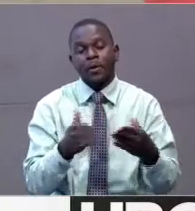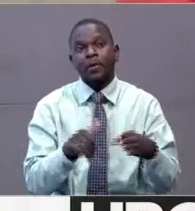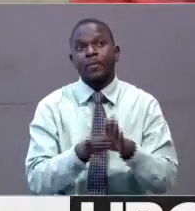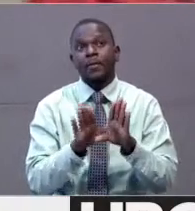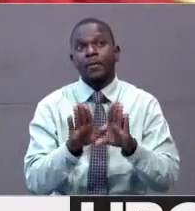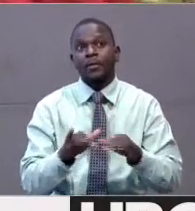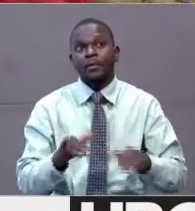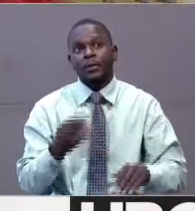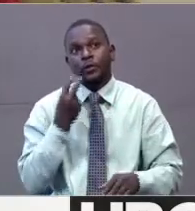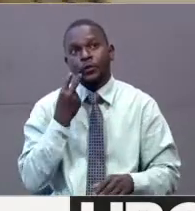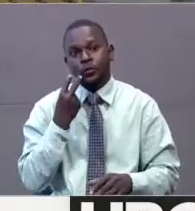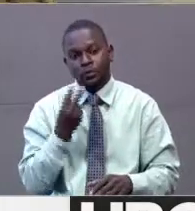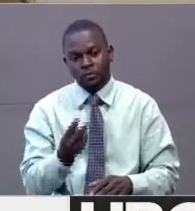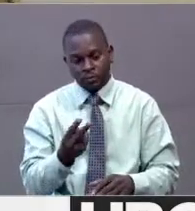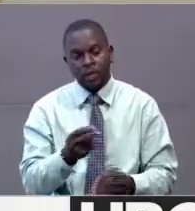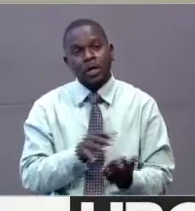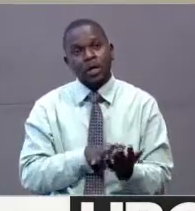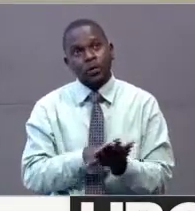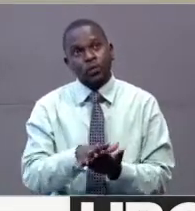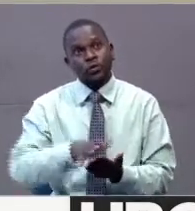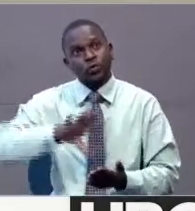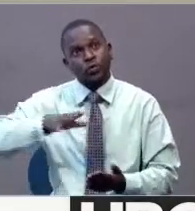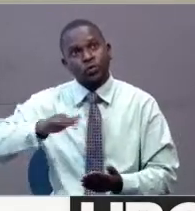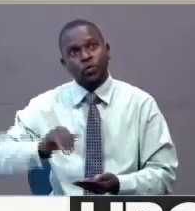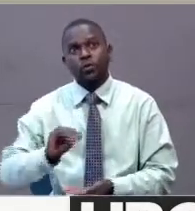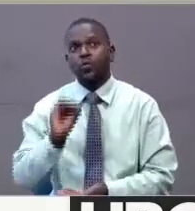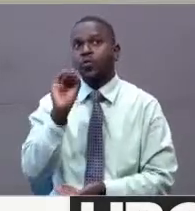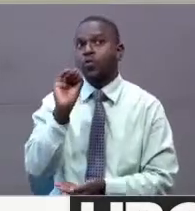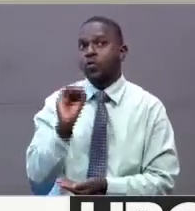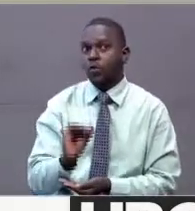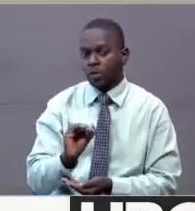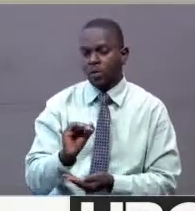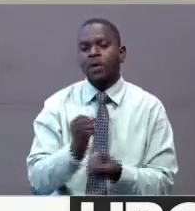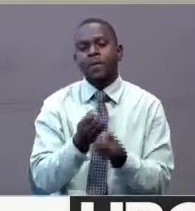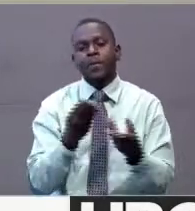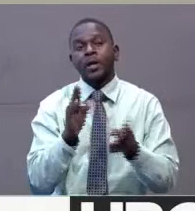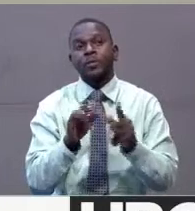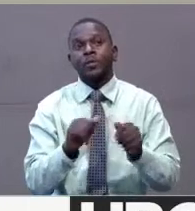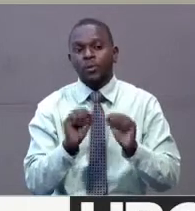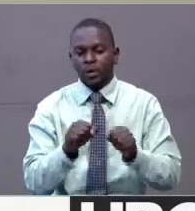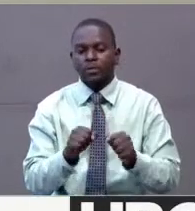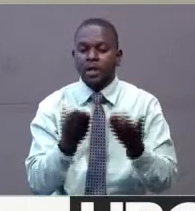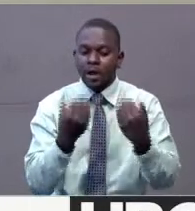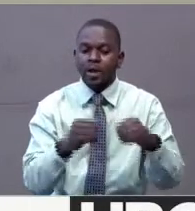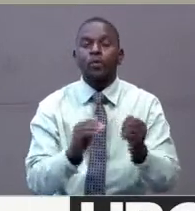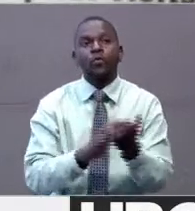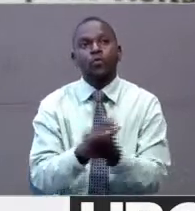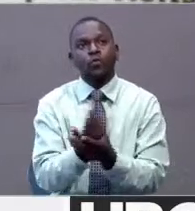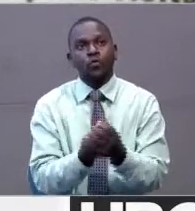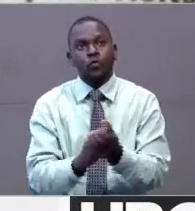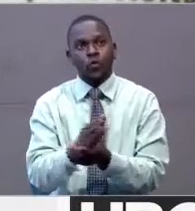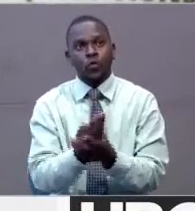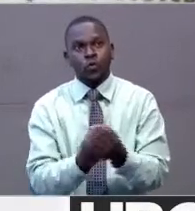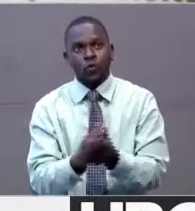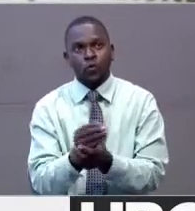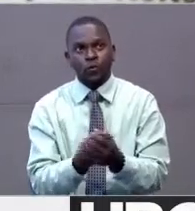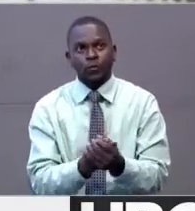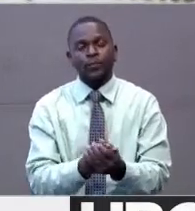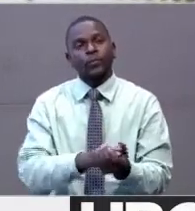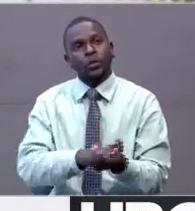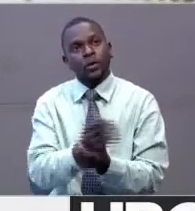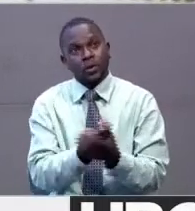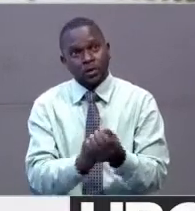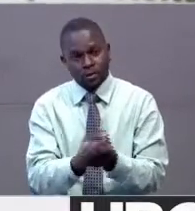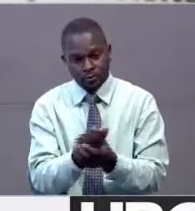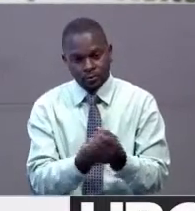parliament to realize that the cost of water needs to be brought down so that many people will be able to wash their hands. Washing hands